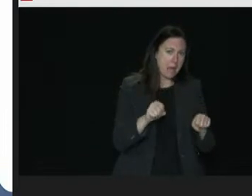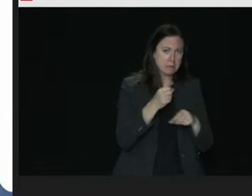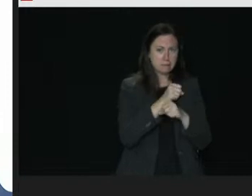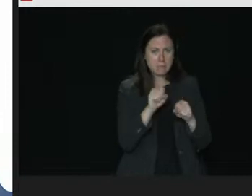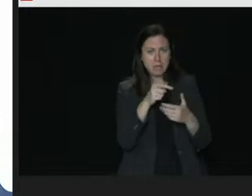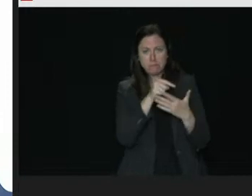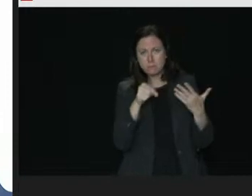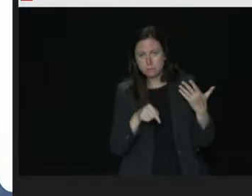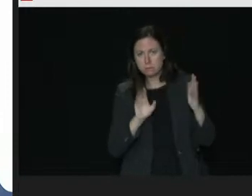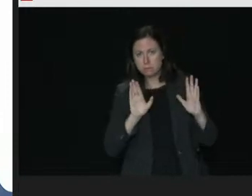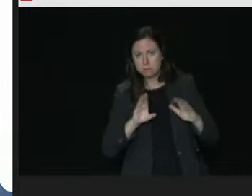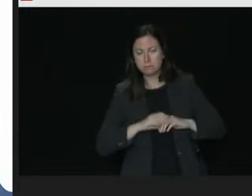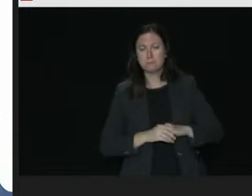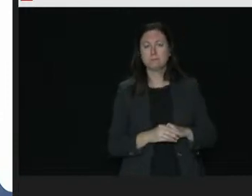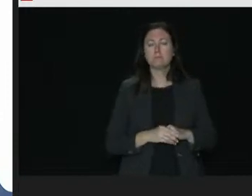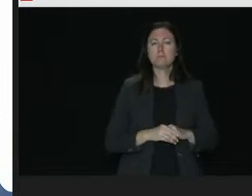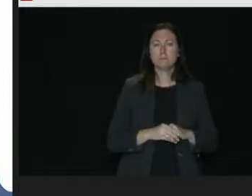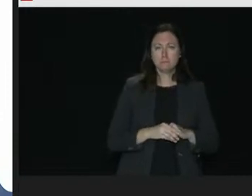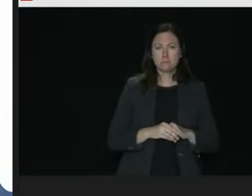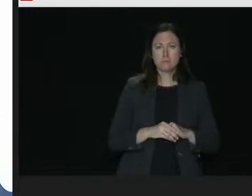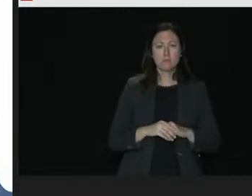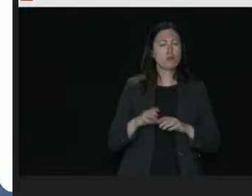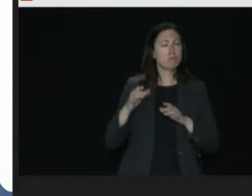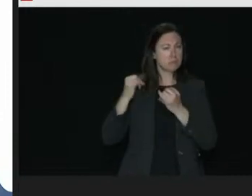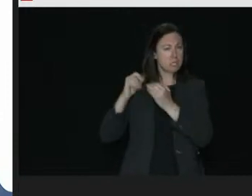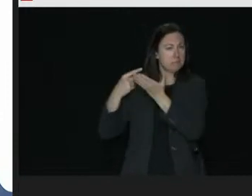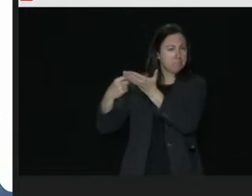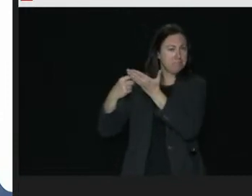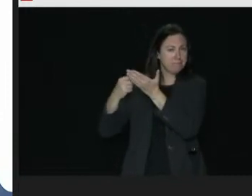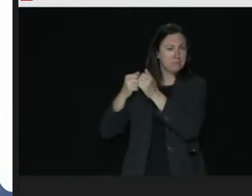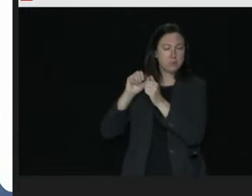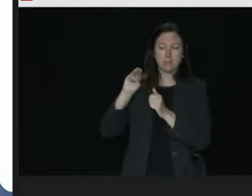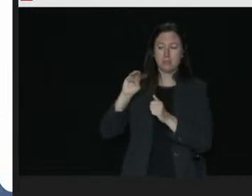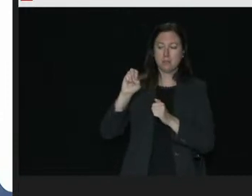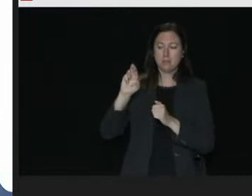So we are continuing our discussions with the company.